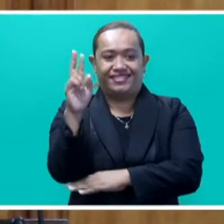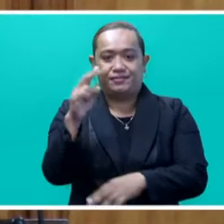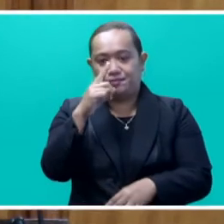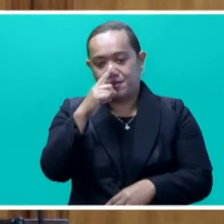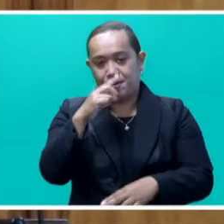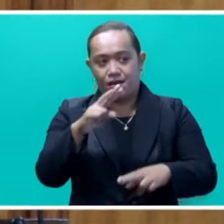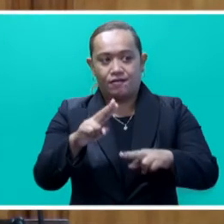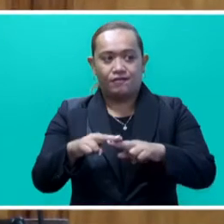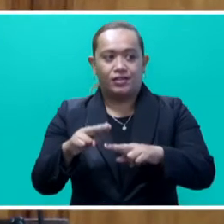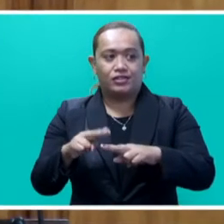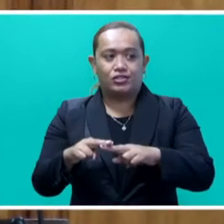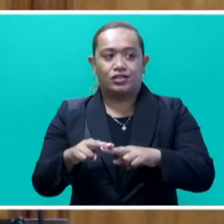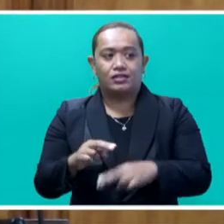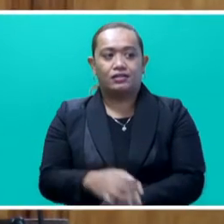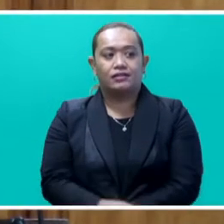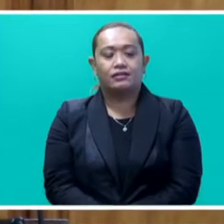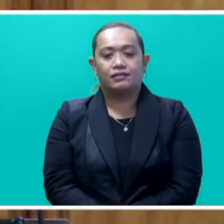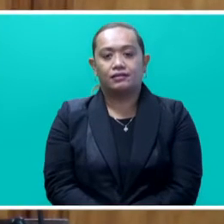not a seasoned